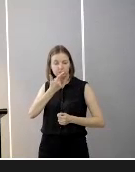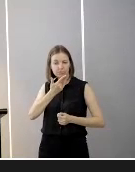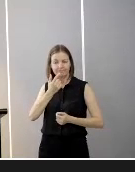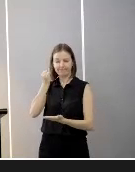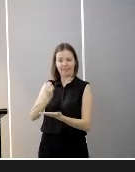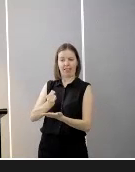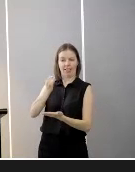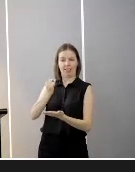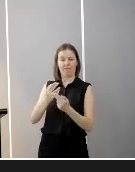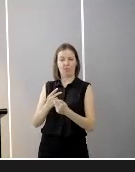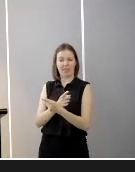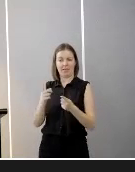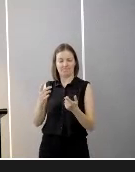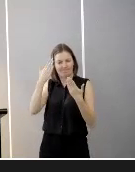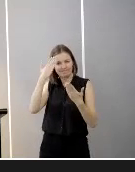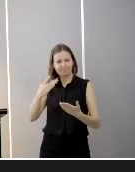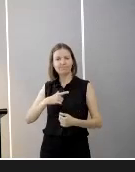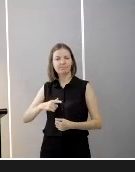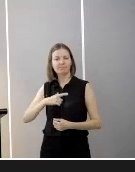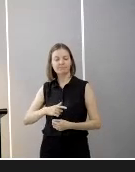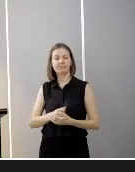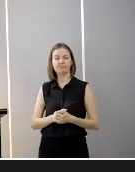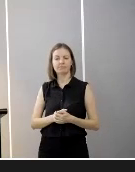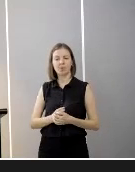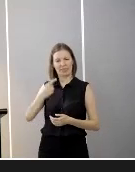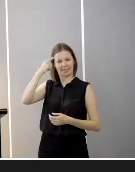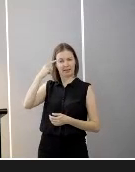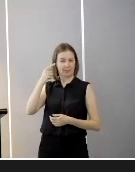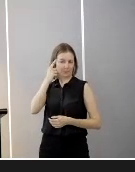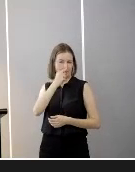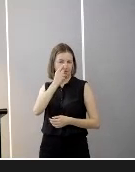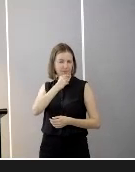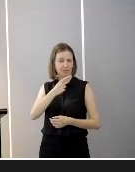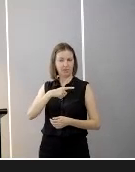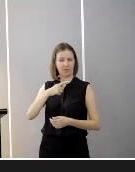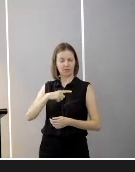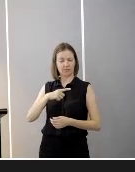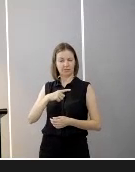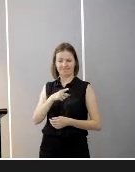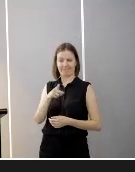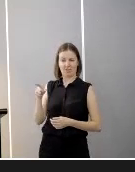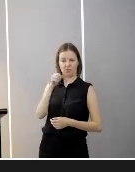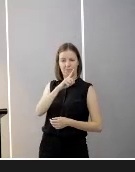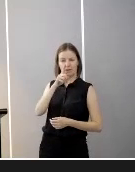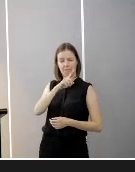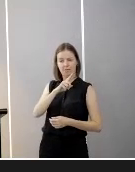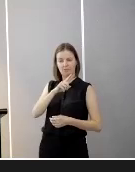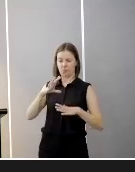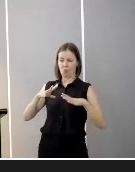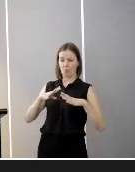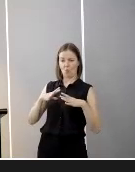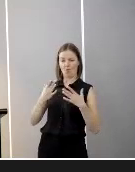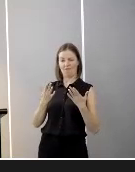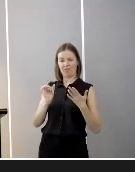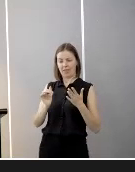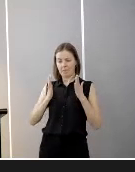them. And we don't really know why that is. We think it's maybe because night owls have a kind of depression that's caused by their